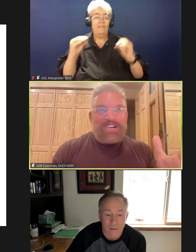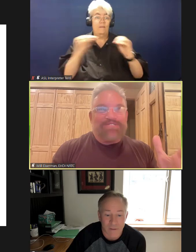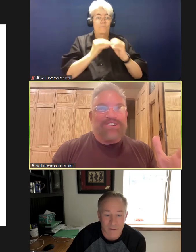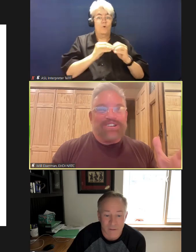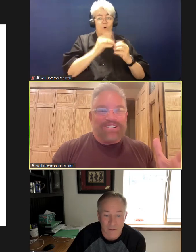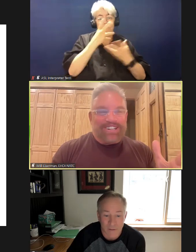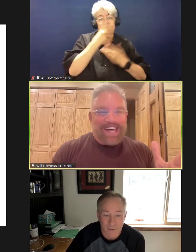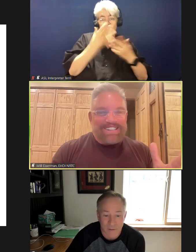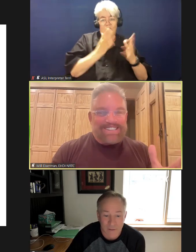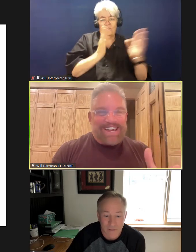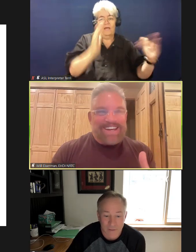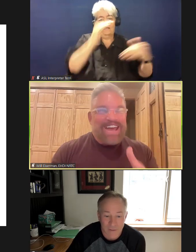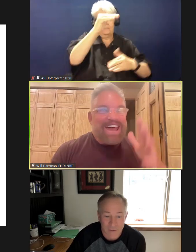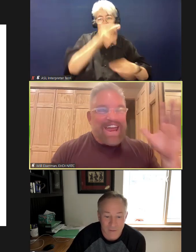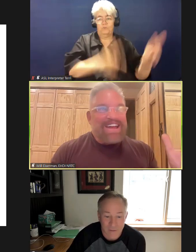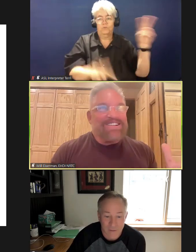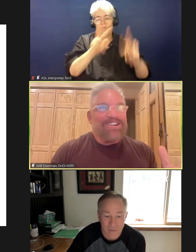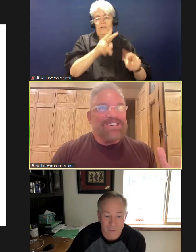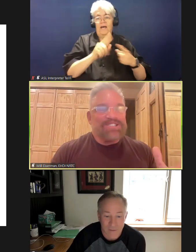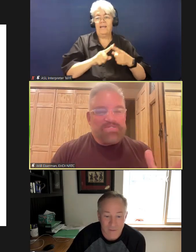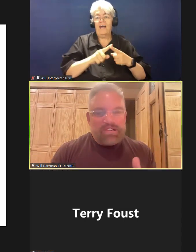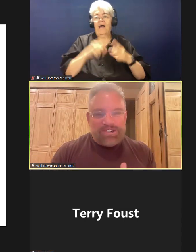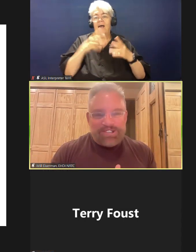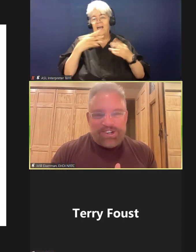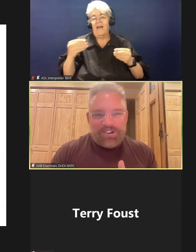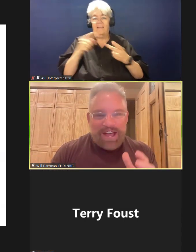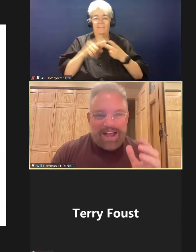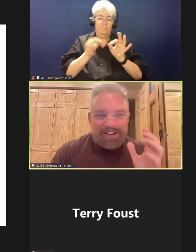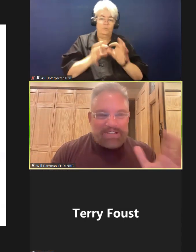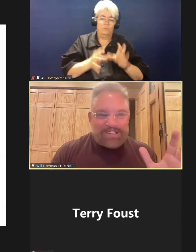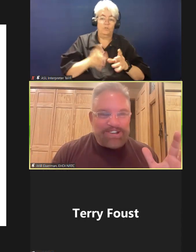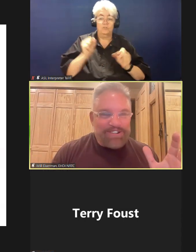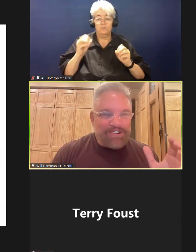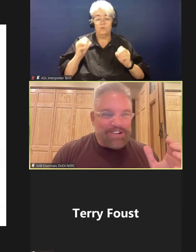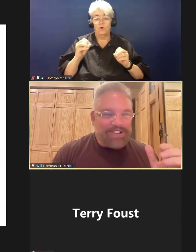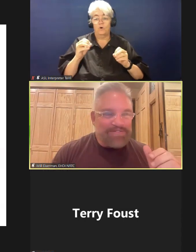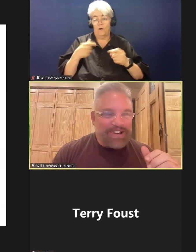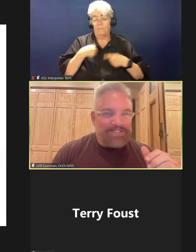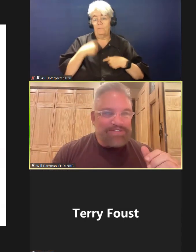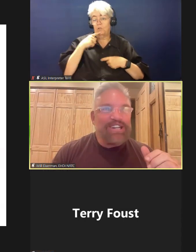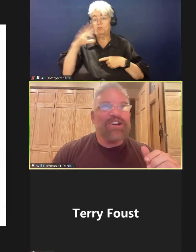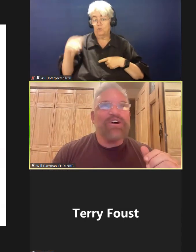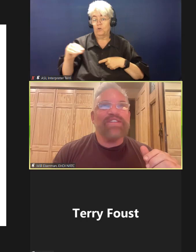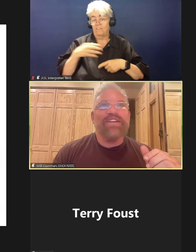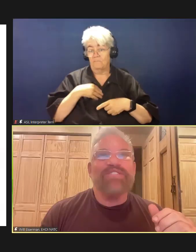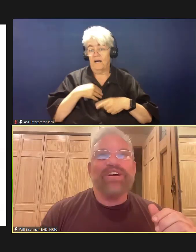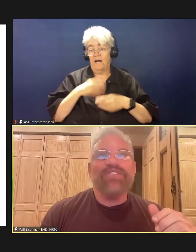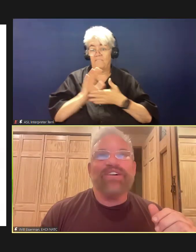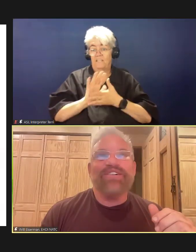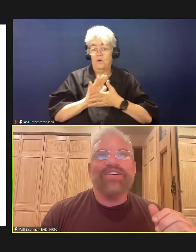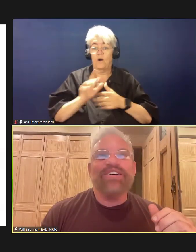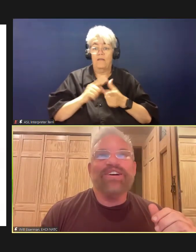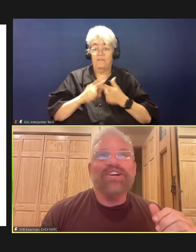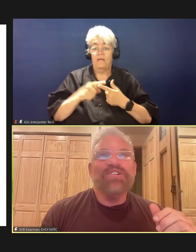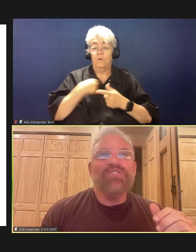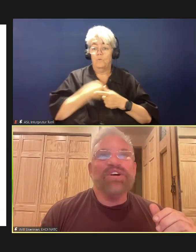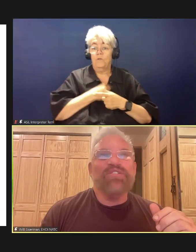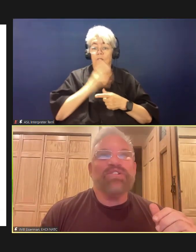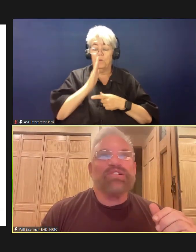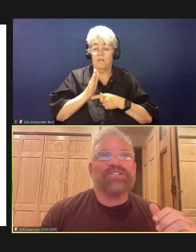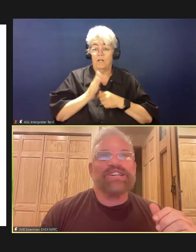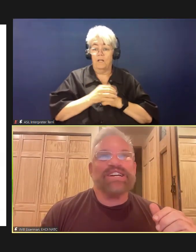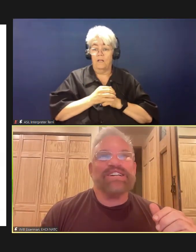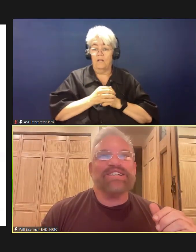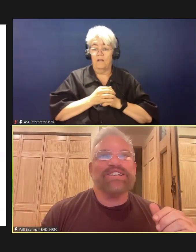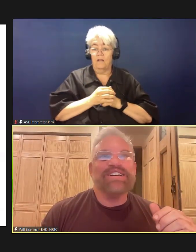have prepared for you to look at today and our interpreter. So I'm going to turn off my video and then